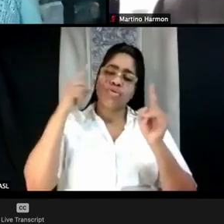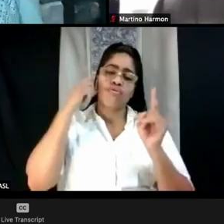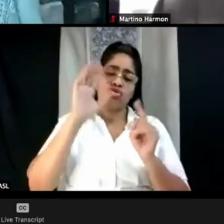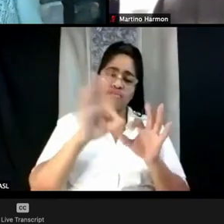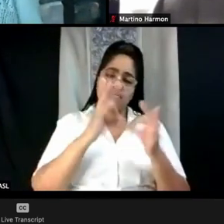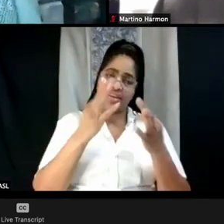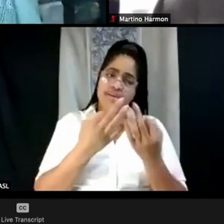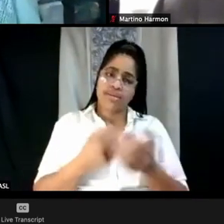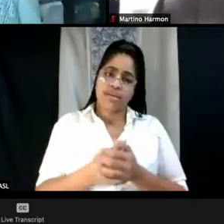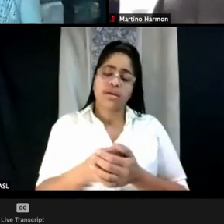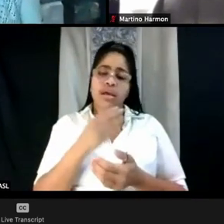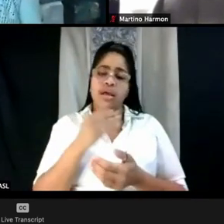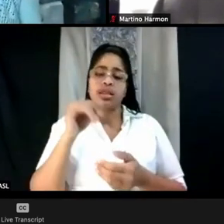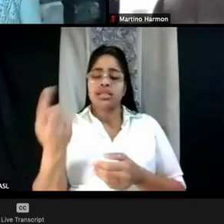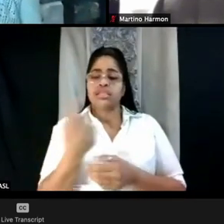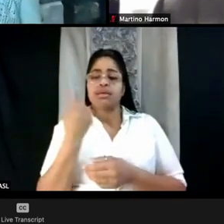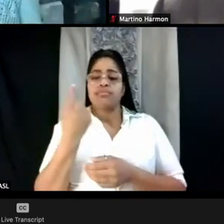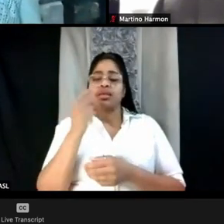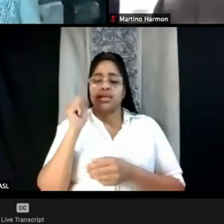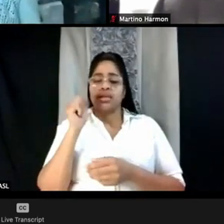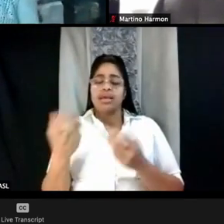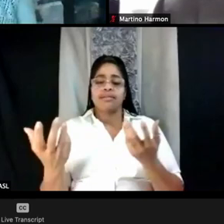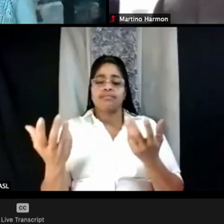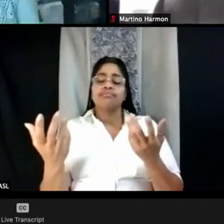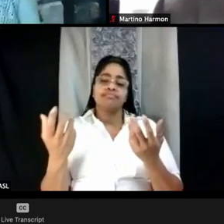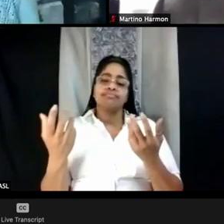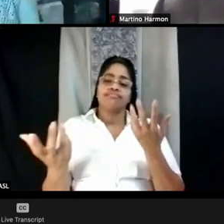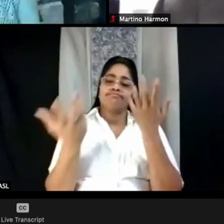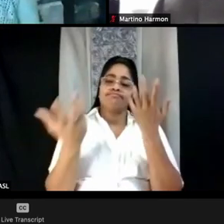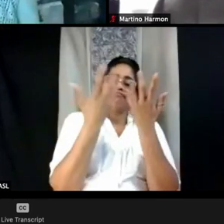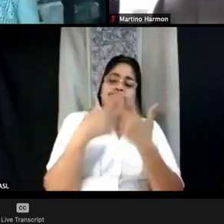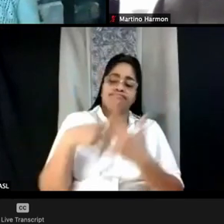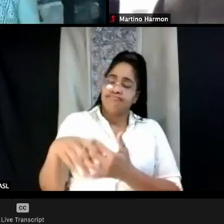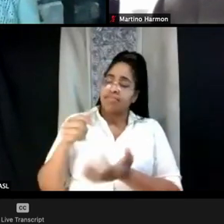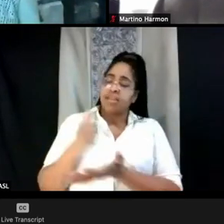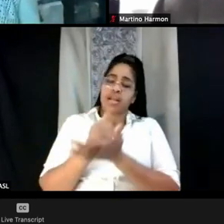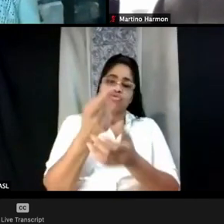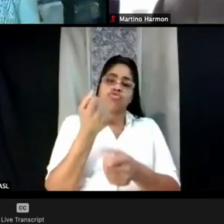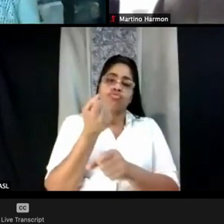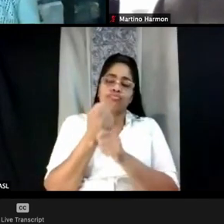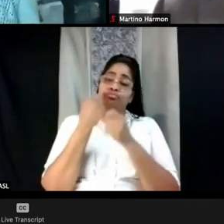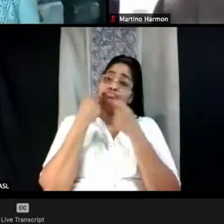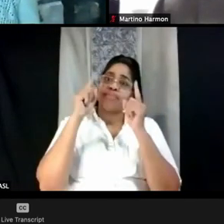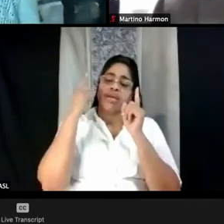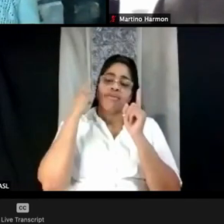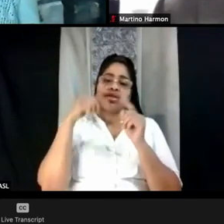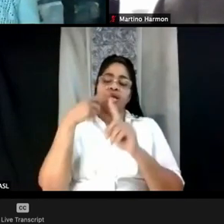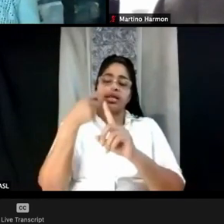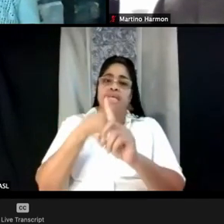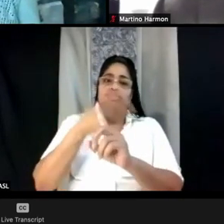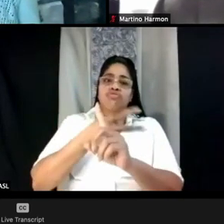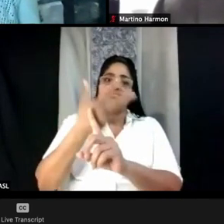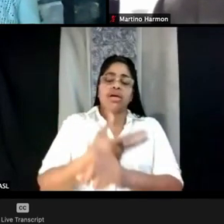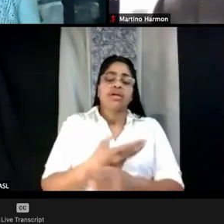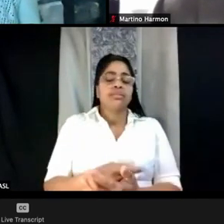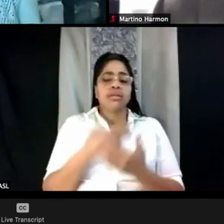family and that something will come together to help you make it through the next few months. I'm thankful for all of you out there. The University